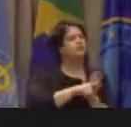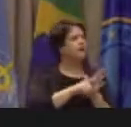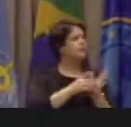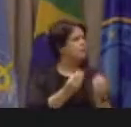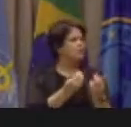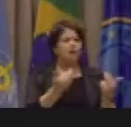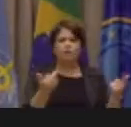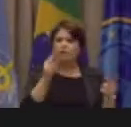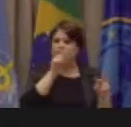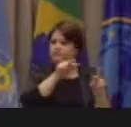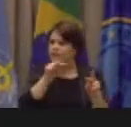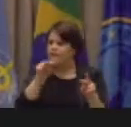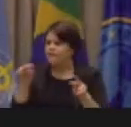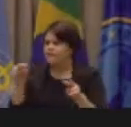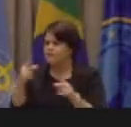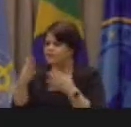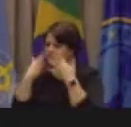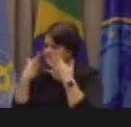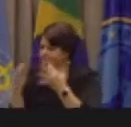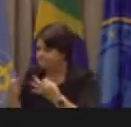And how to do that?